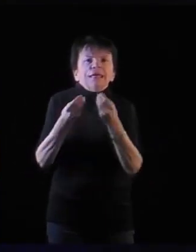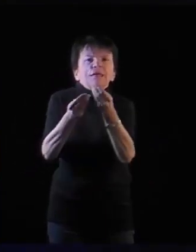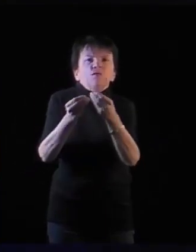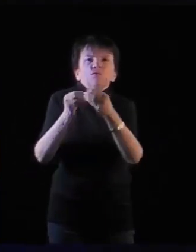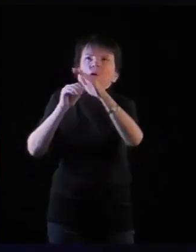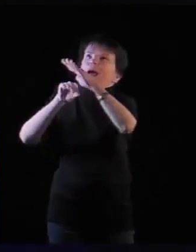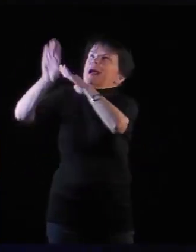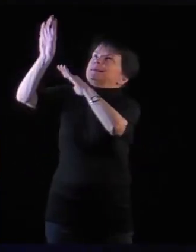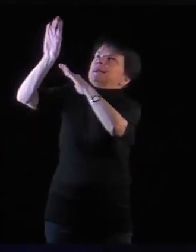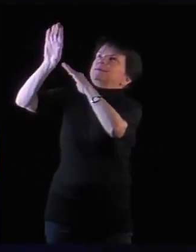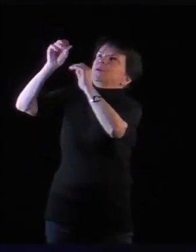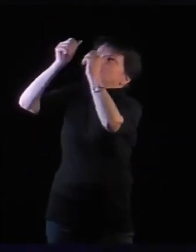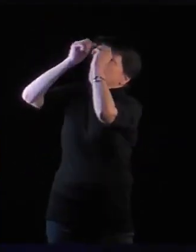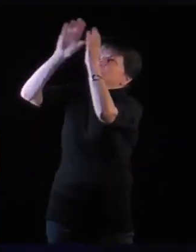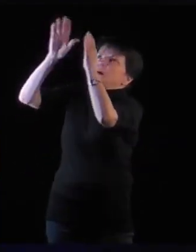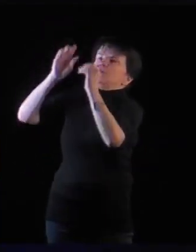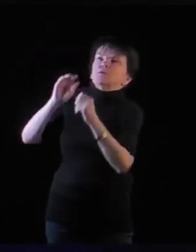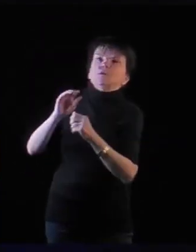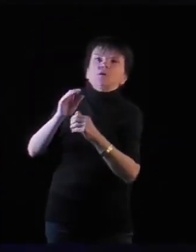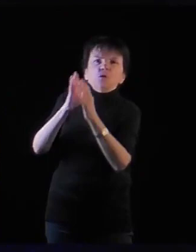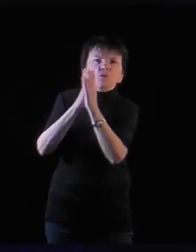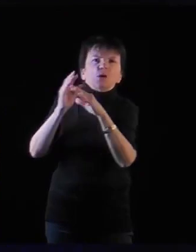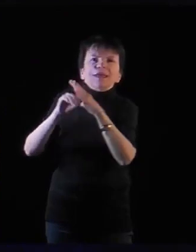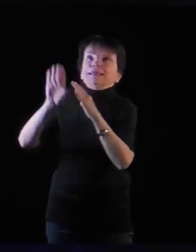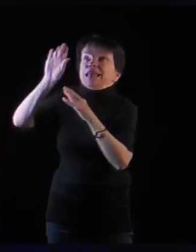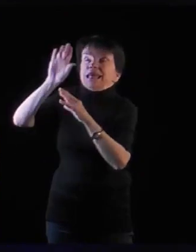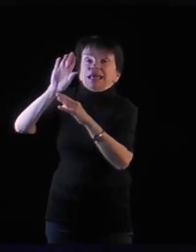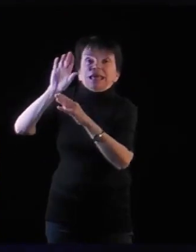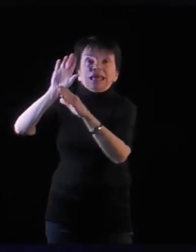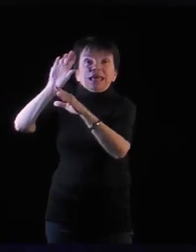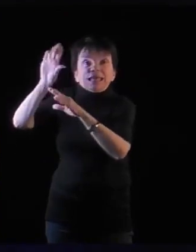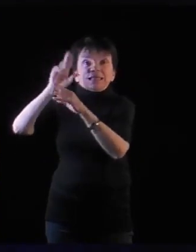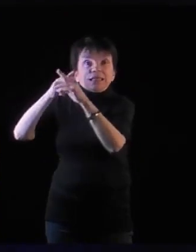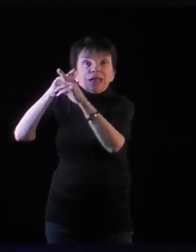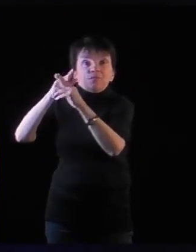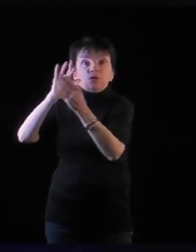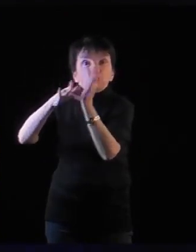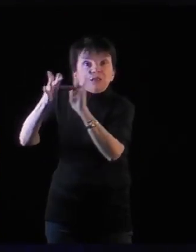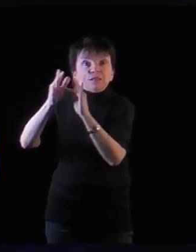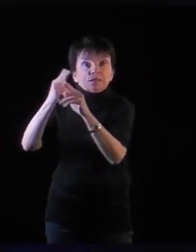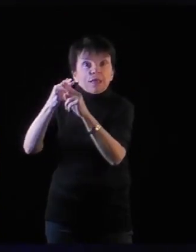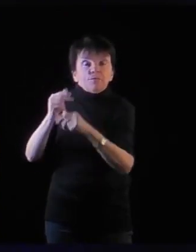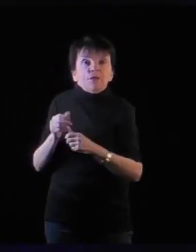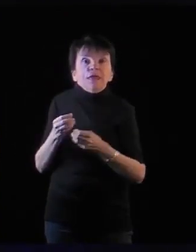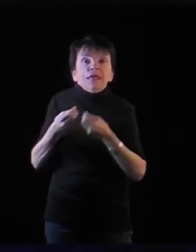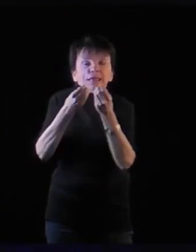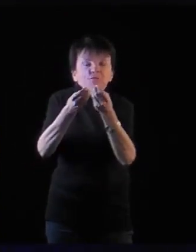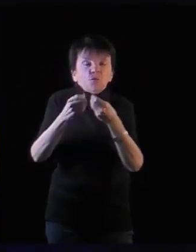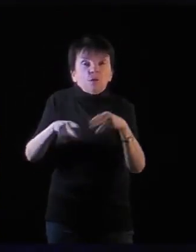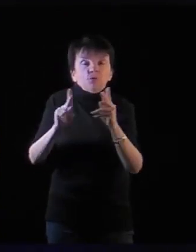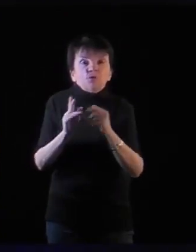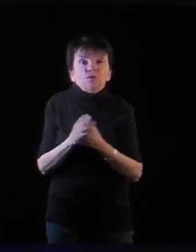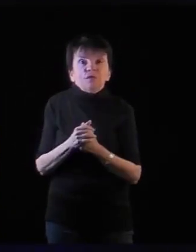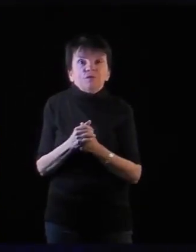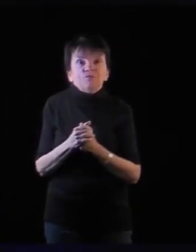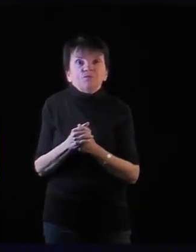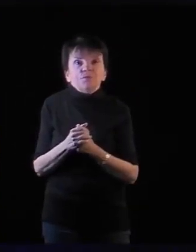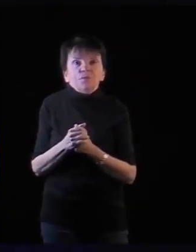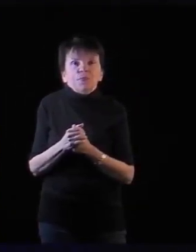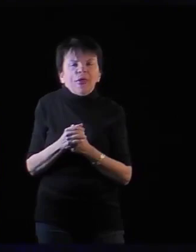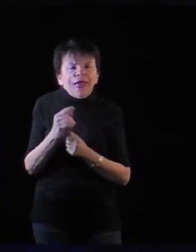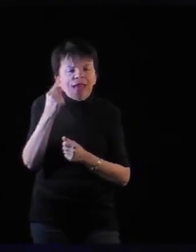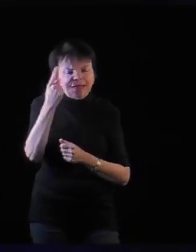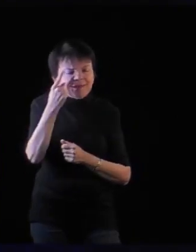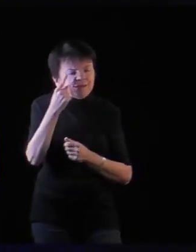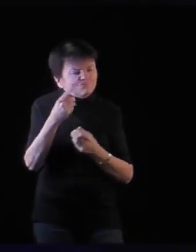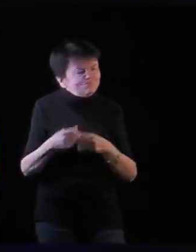his name. It's his name that gives you authority, gives you opportunity. I think about how important it is that